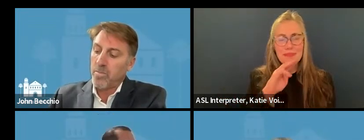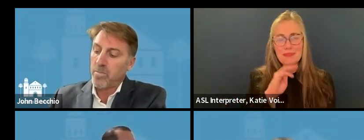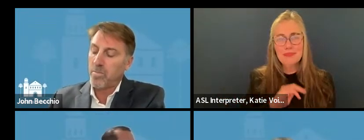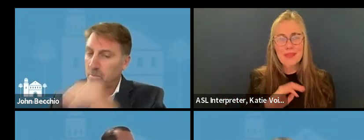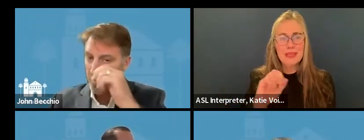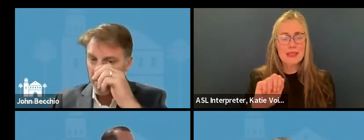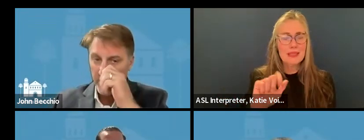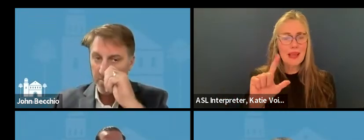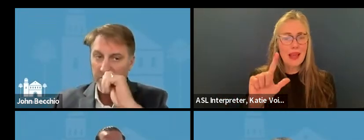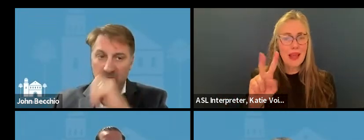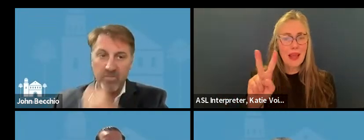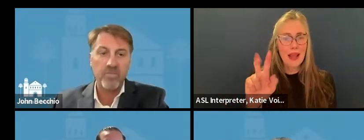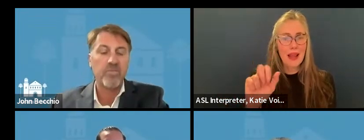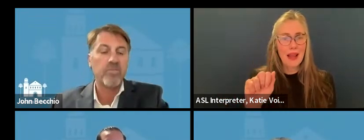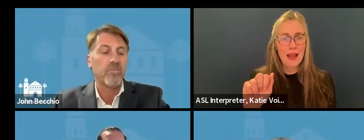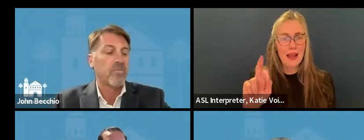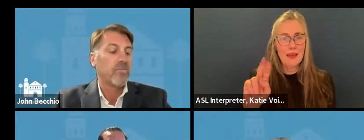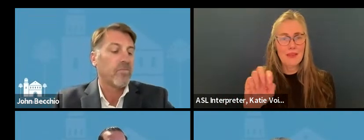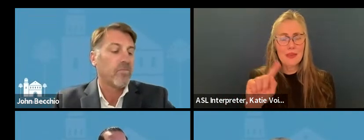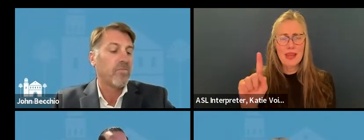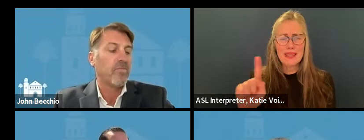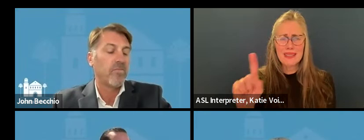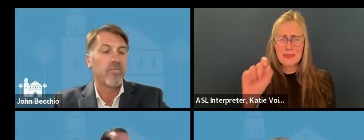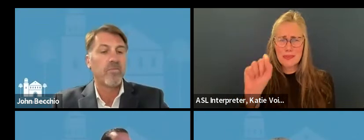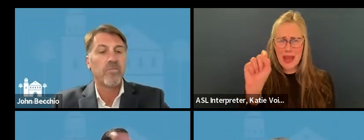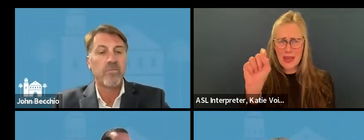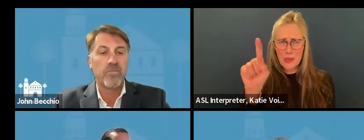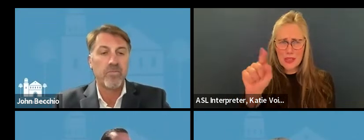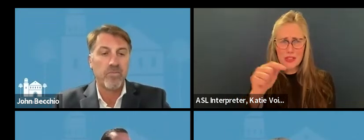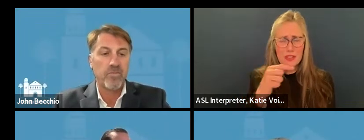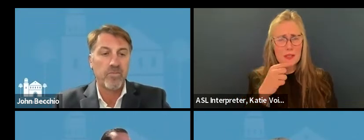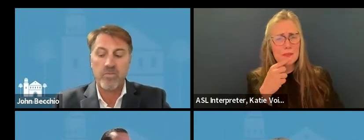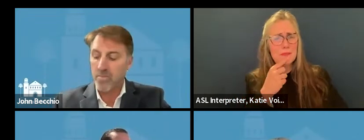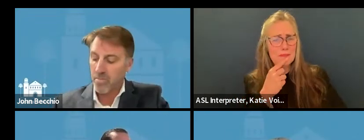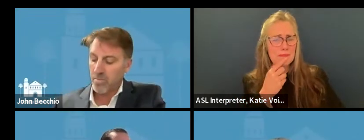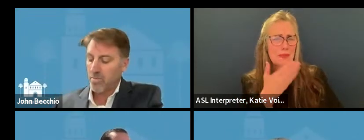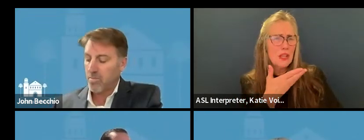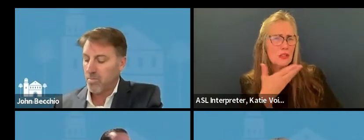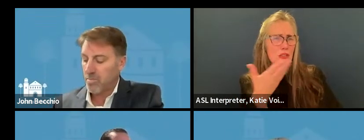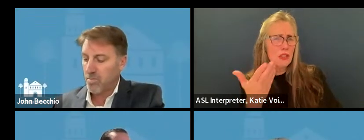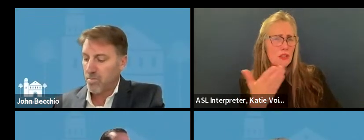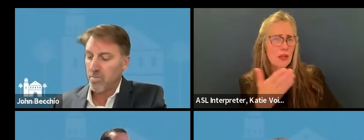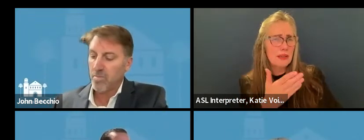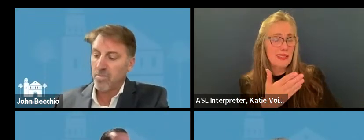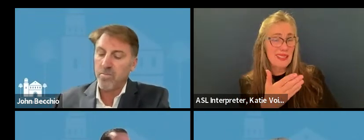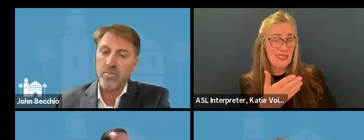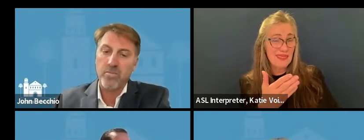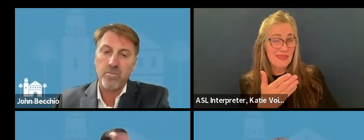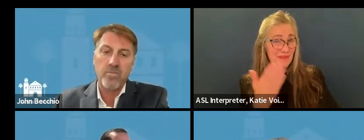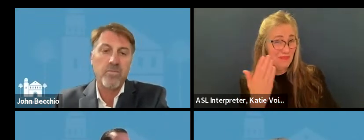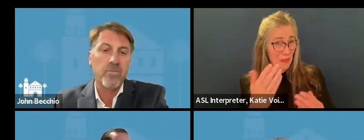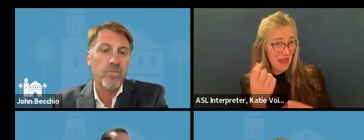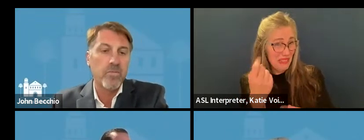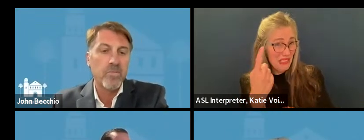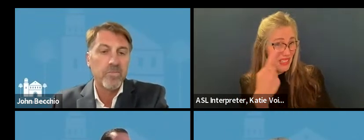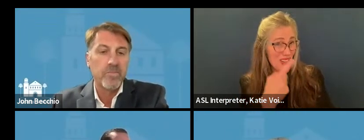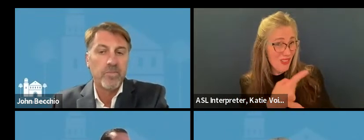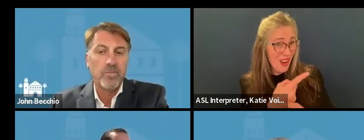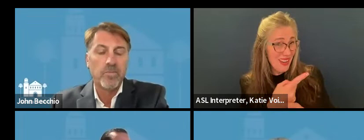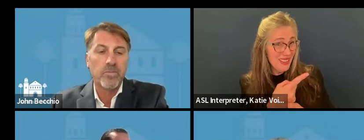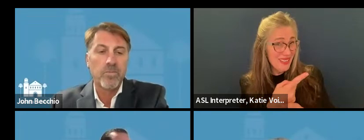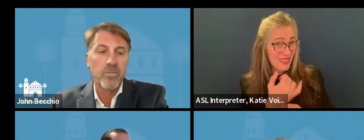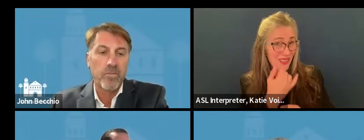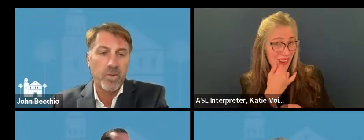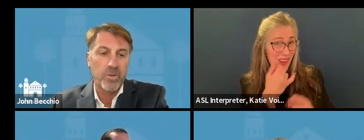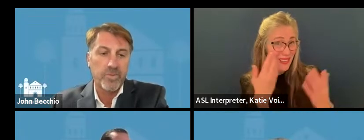question. The board needs to authorize, if I understand this correctly, the board needs to authorize